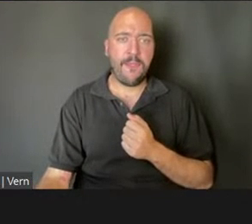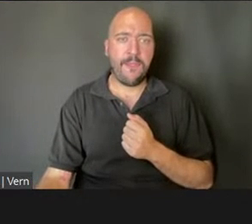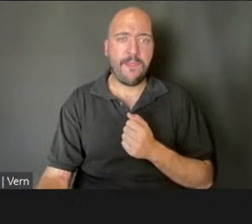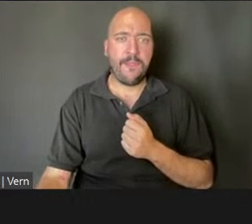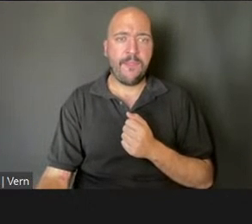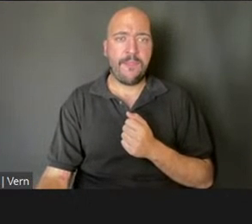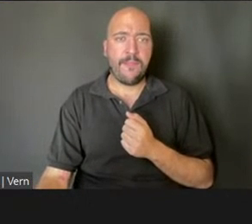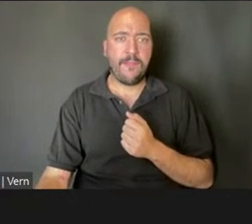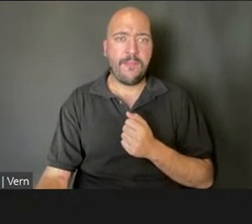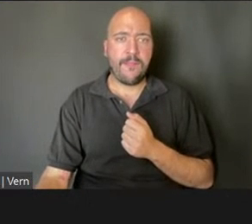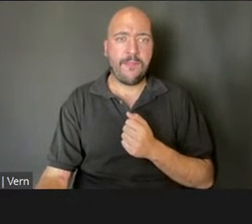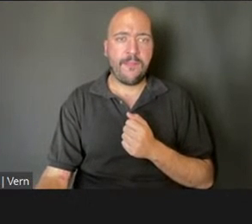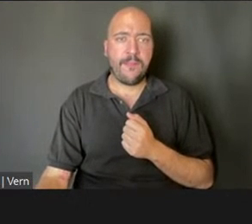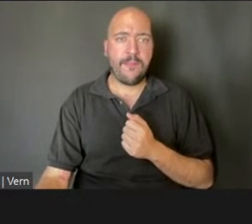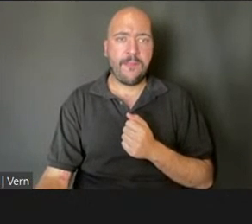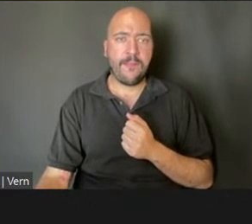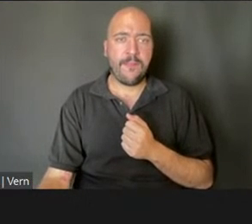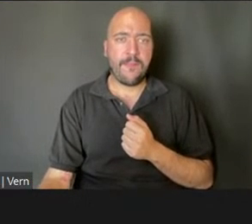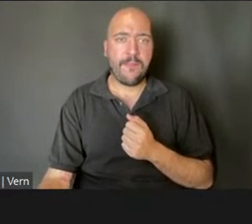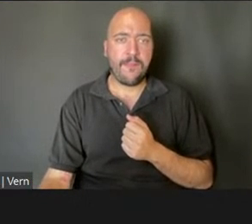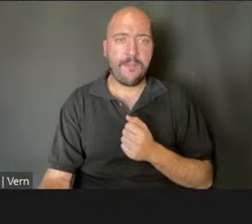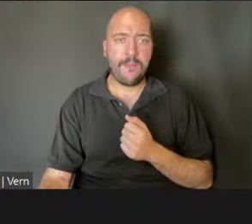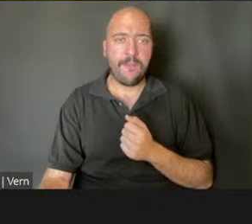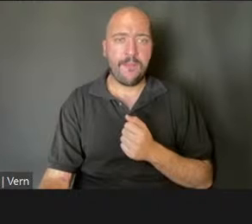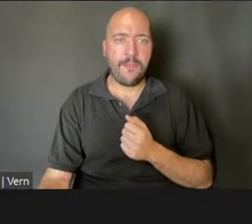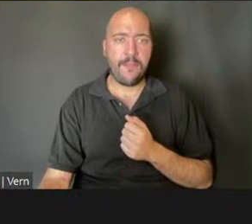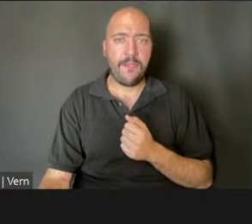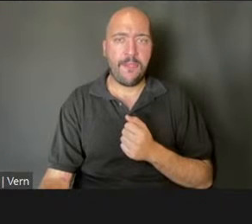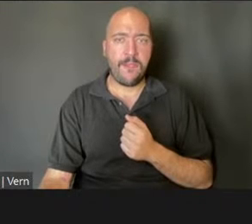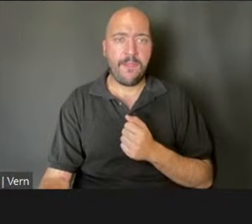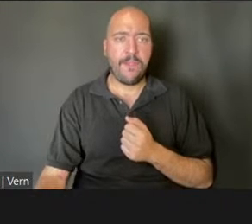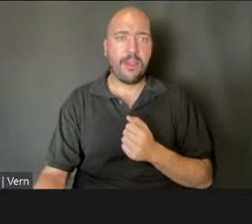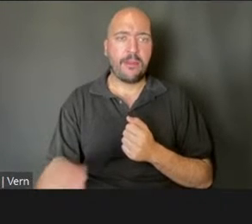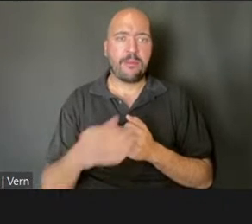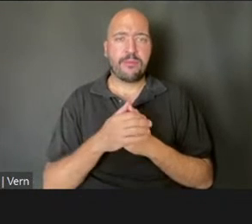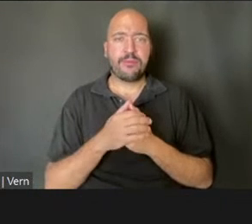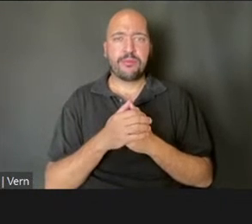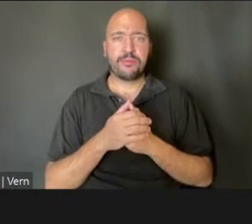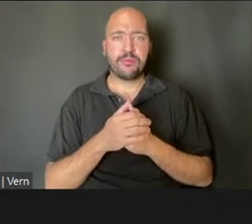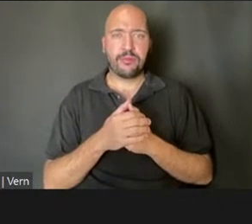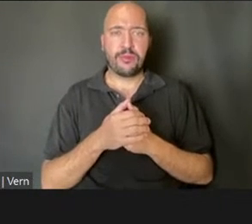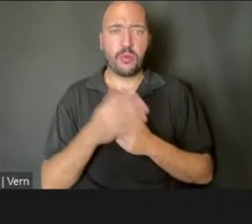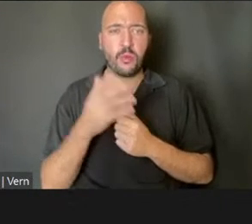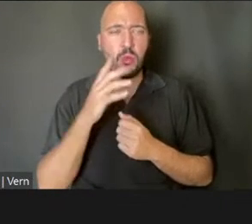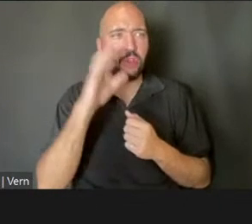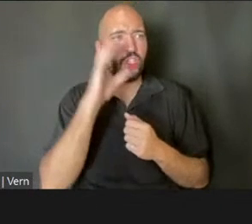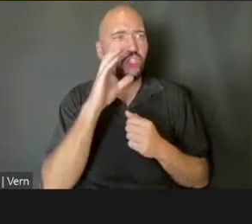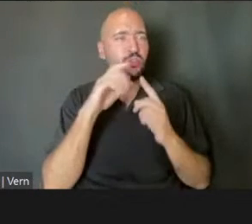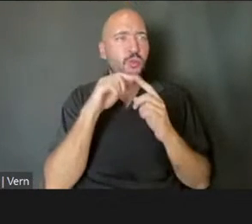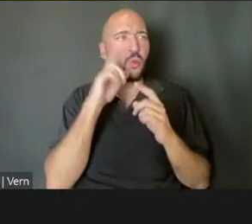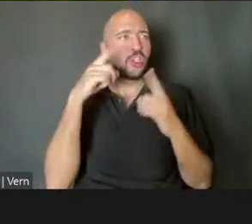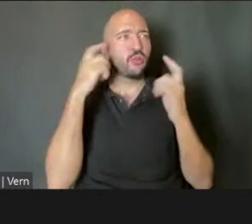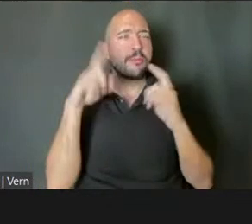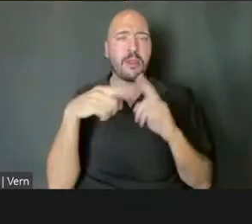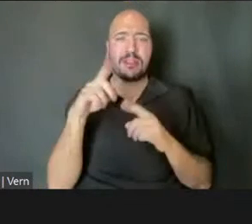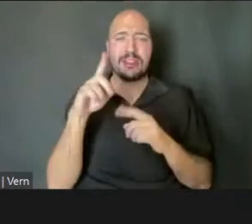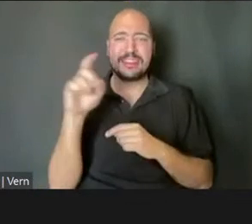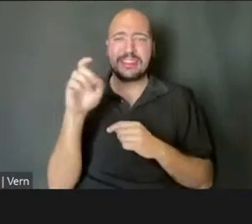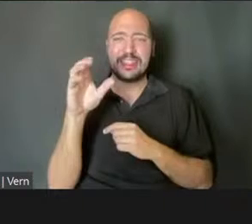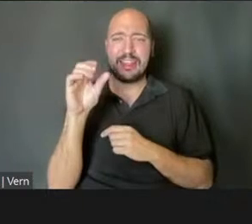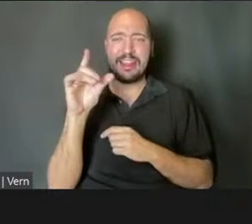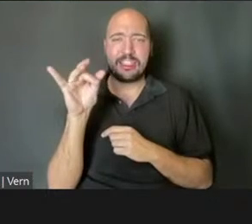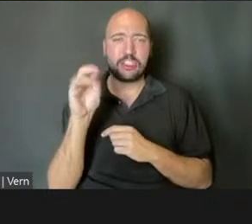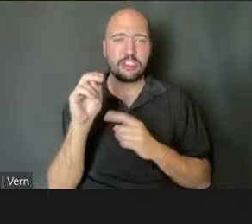it look like to dream about not only decolonization, but